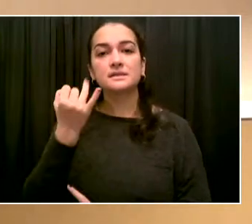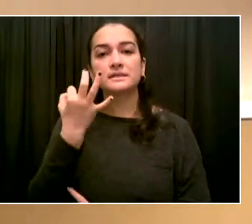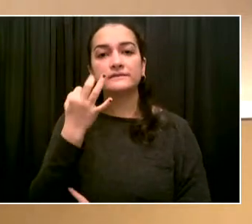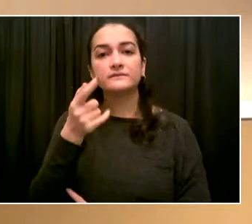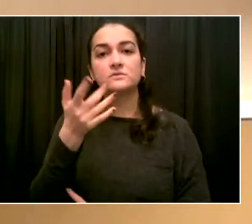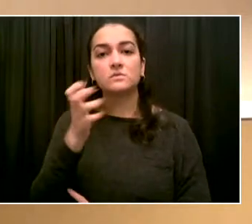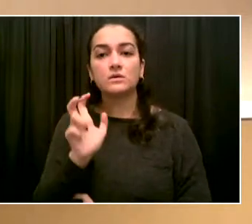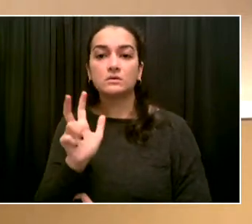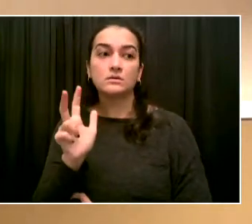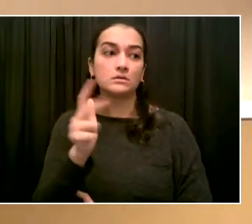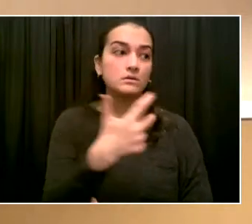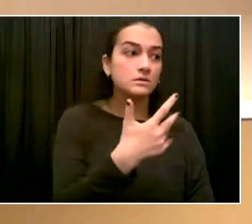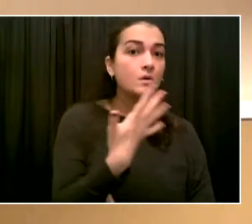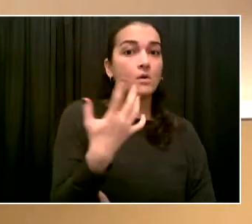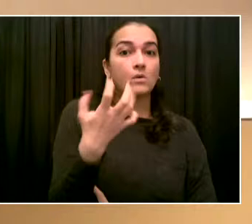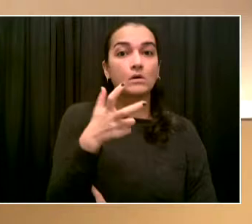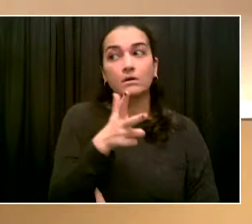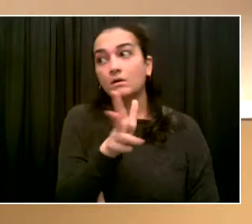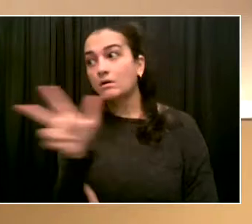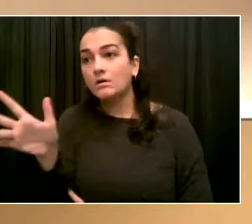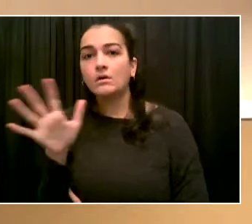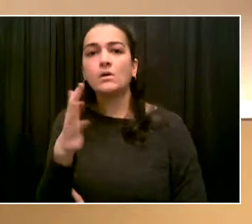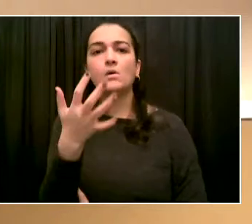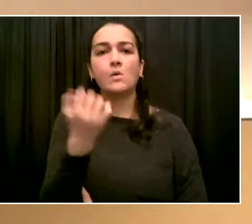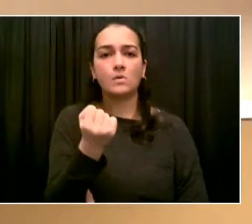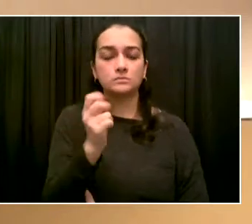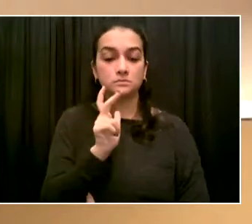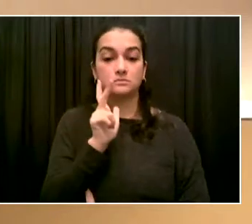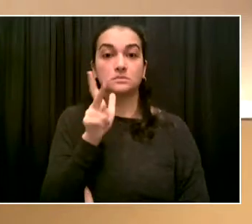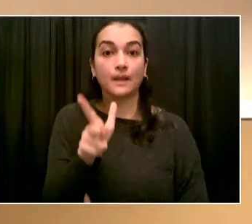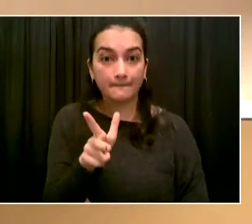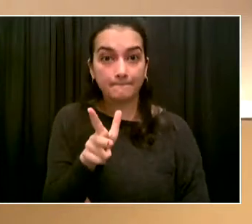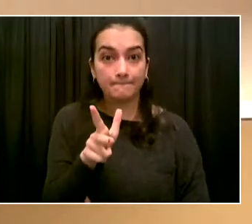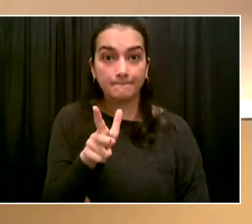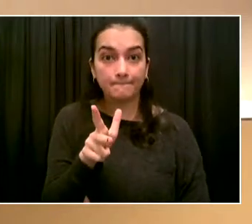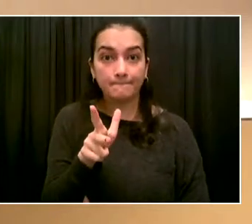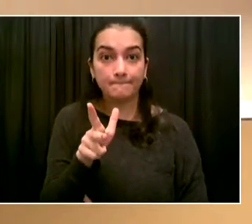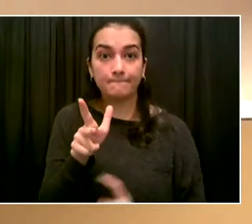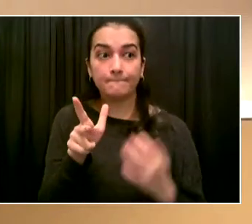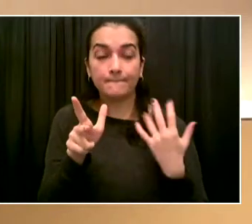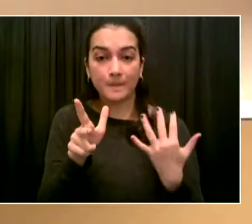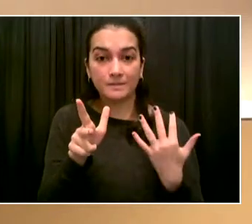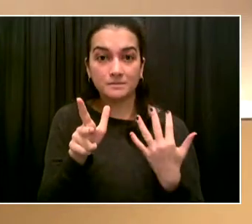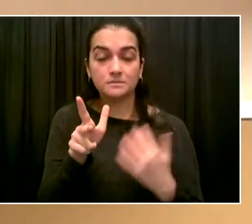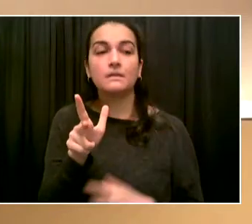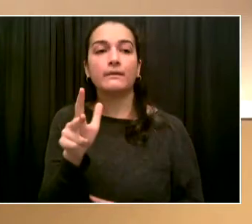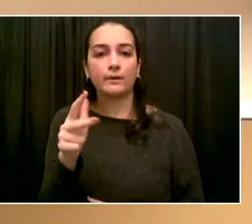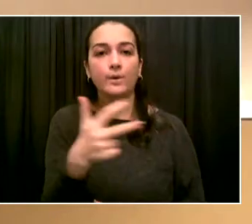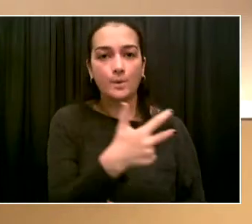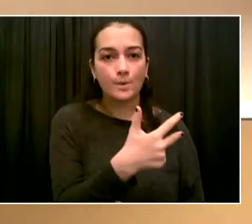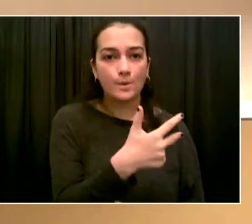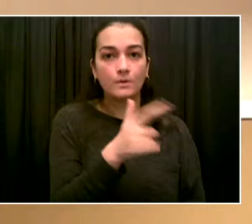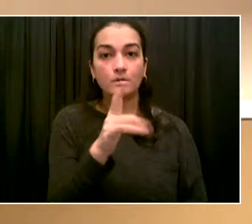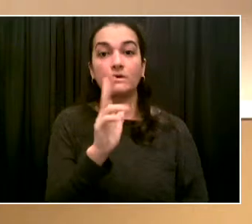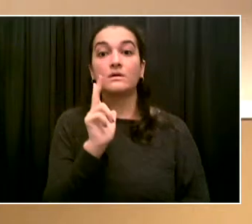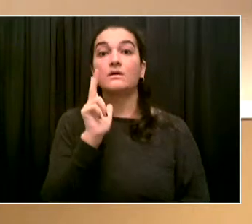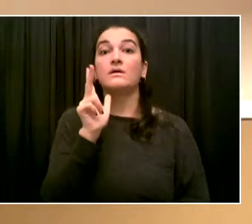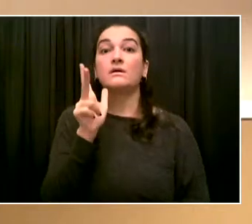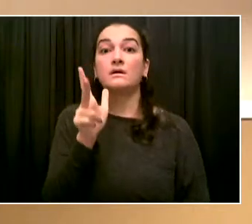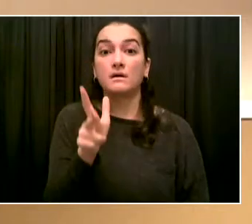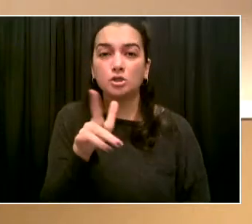an hour. And we should always expect people to be in the crosswalk. We should look for pedestrians, cyclists, and vehicles at all